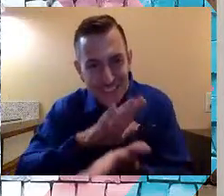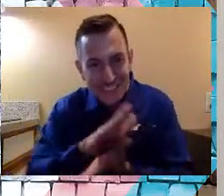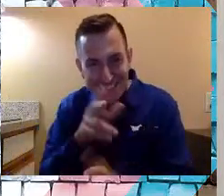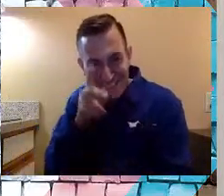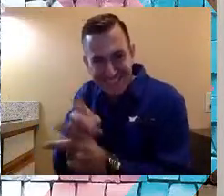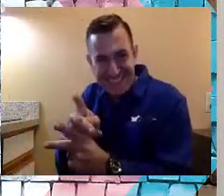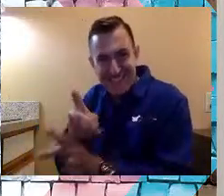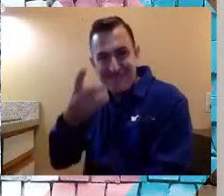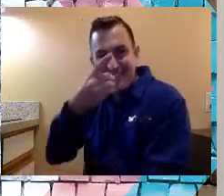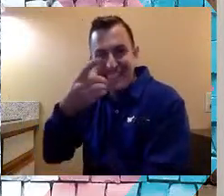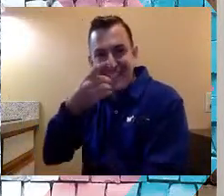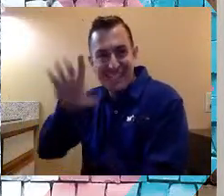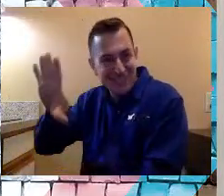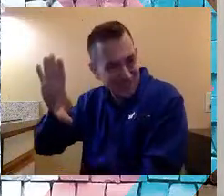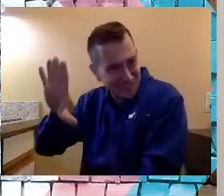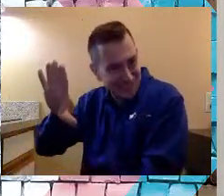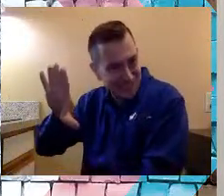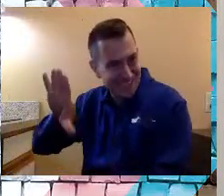little less messy.